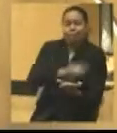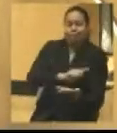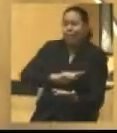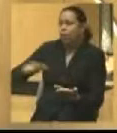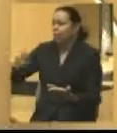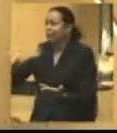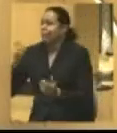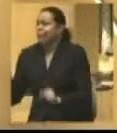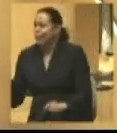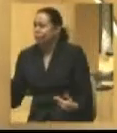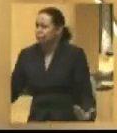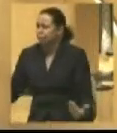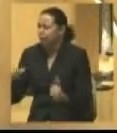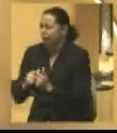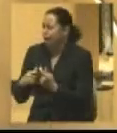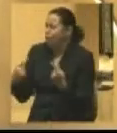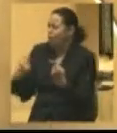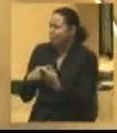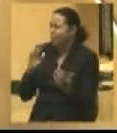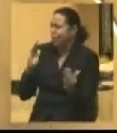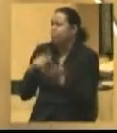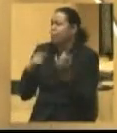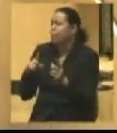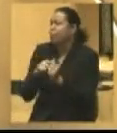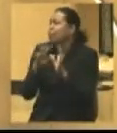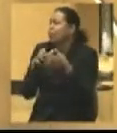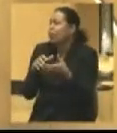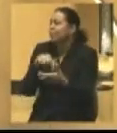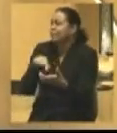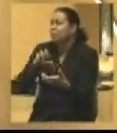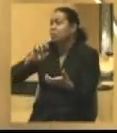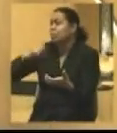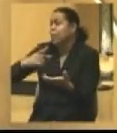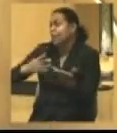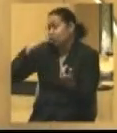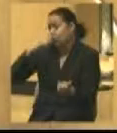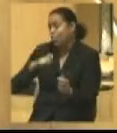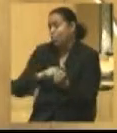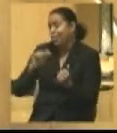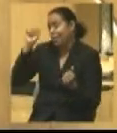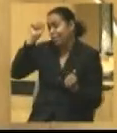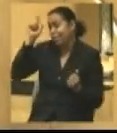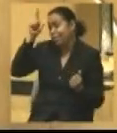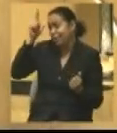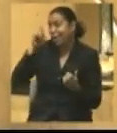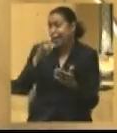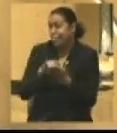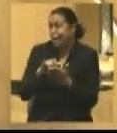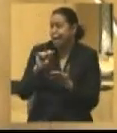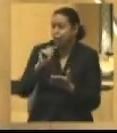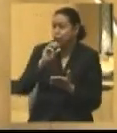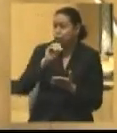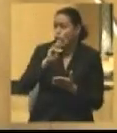going on at that point in terms of the party's rationale? Were the Republicans agreeing with Lincoln that the Tawney prohibition